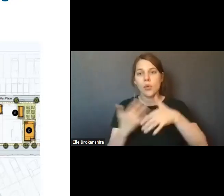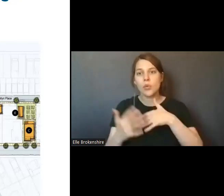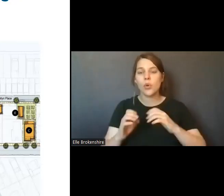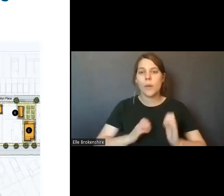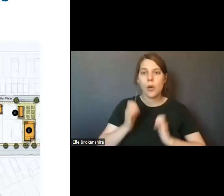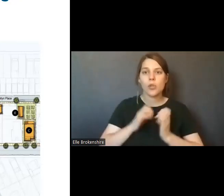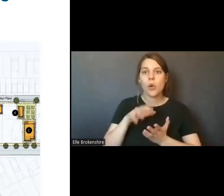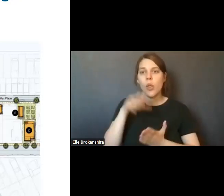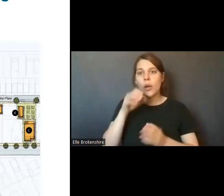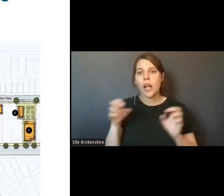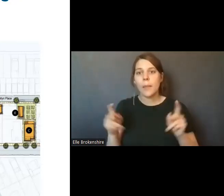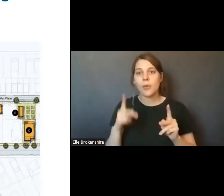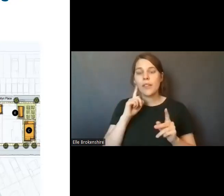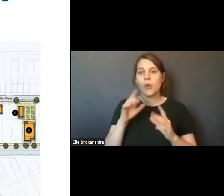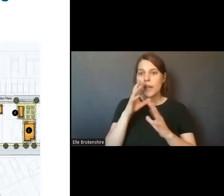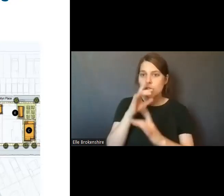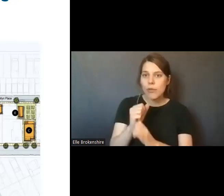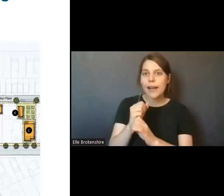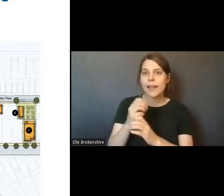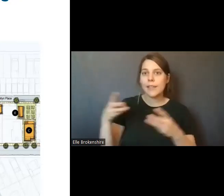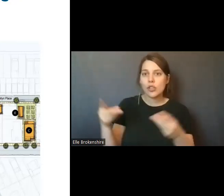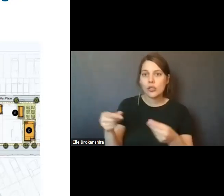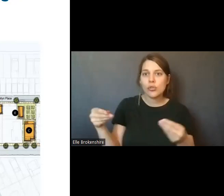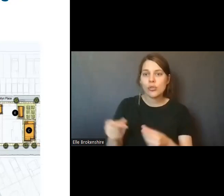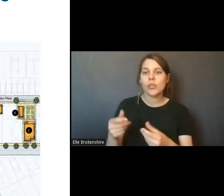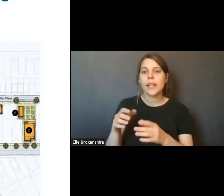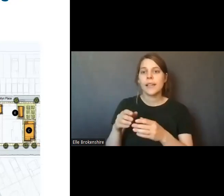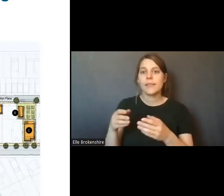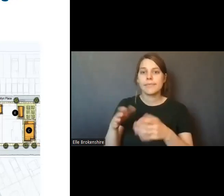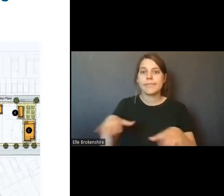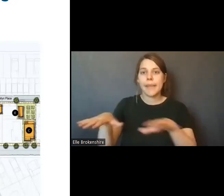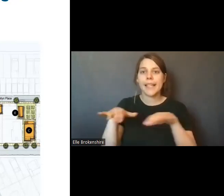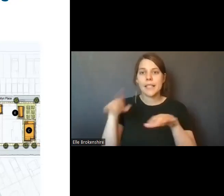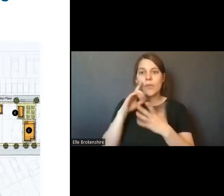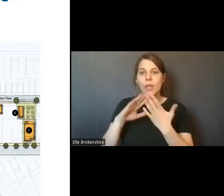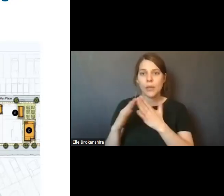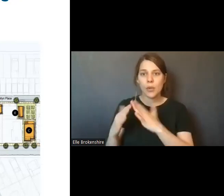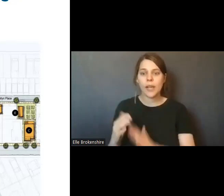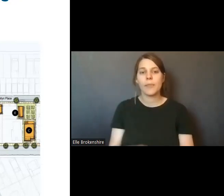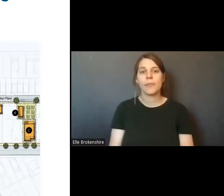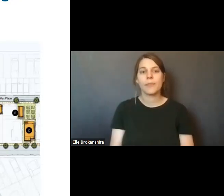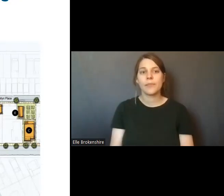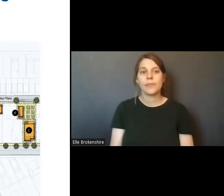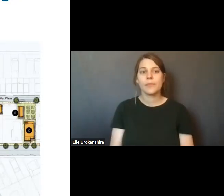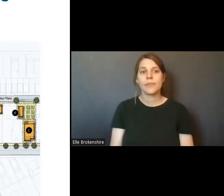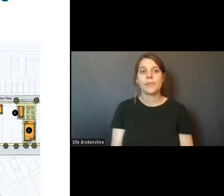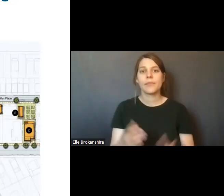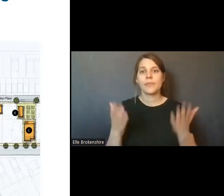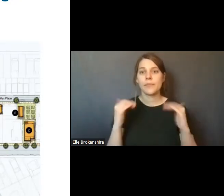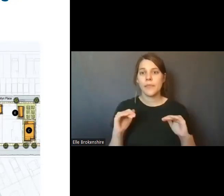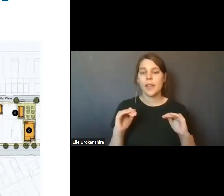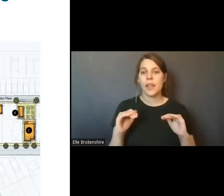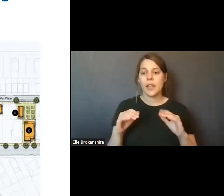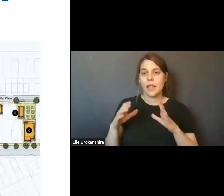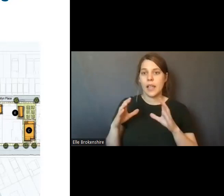and an attractive, nurturing space for the Larimer community. In a further phase, this parcel will hold a section